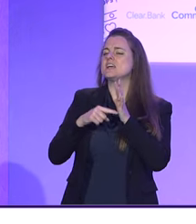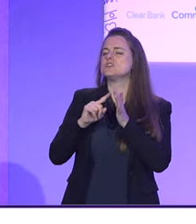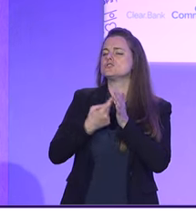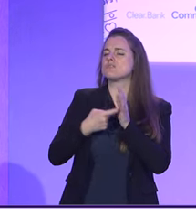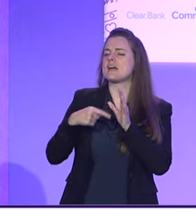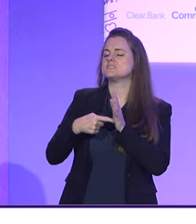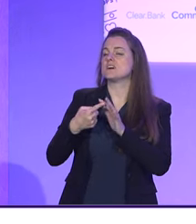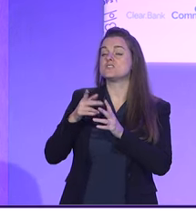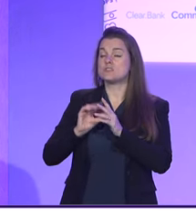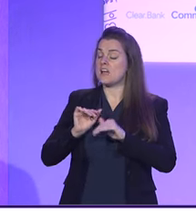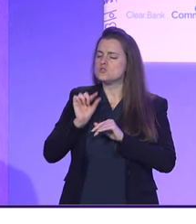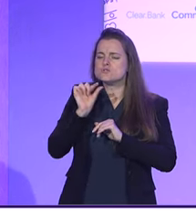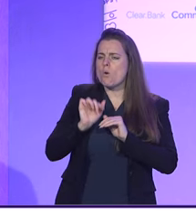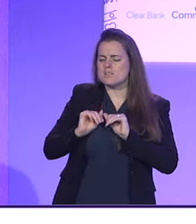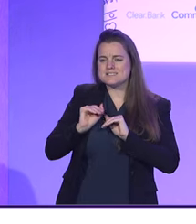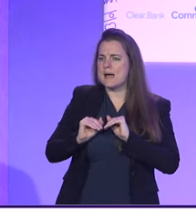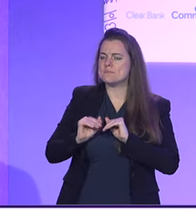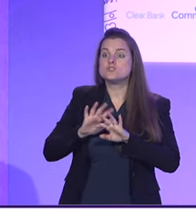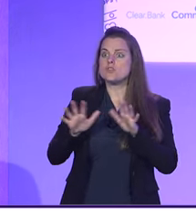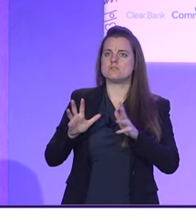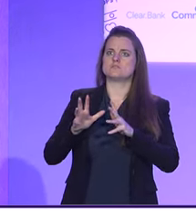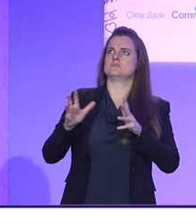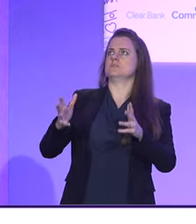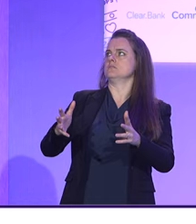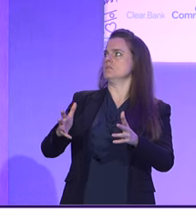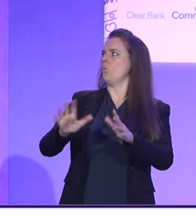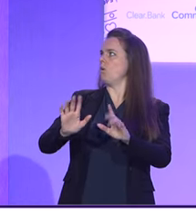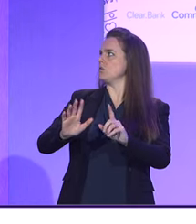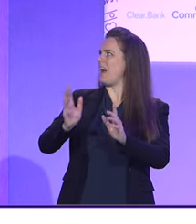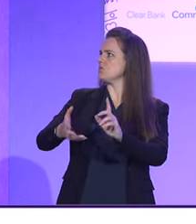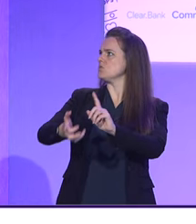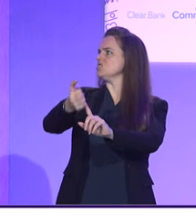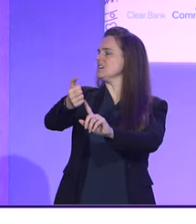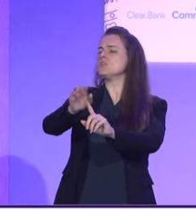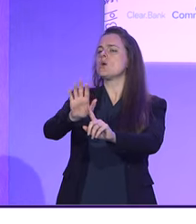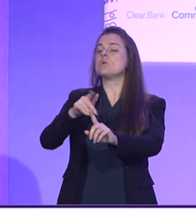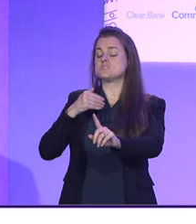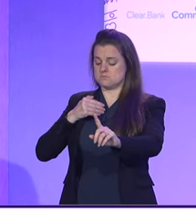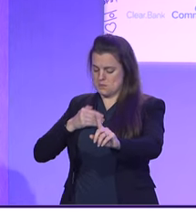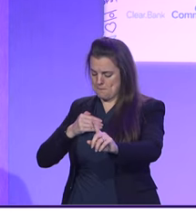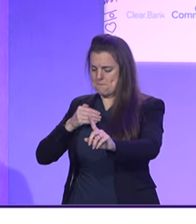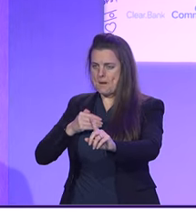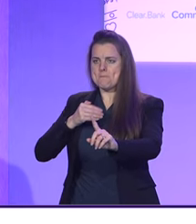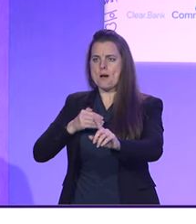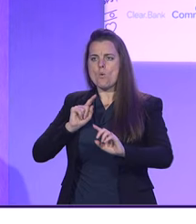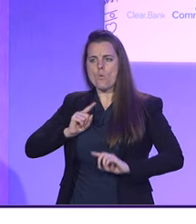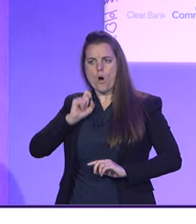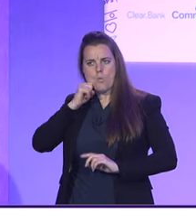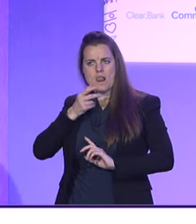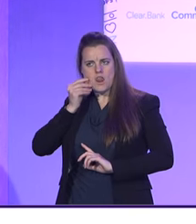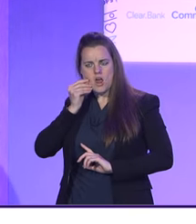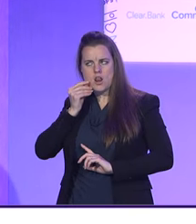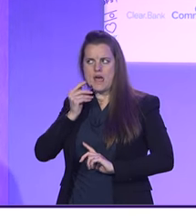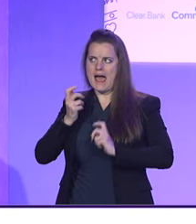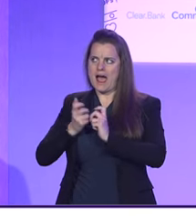steps. Break things down. Have a small goal. Couple of weeks even. What am I going to learn? How am I going to apply it? Did it work? And if it doesn't work, don't